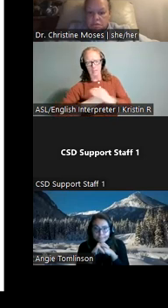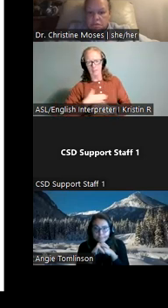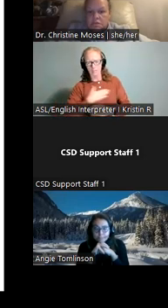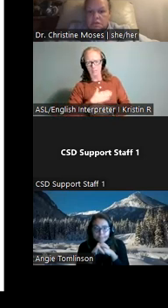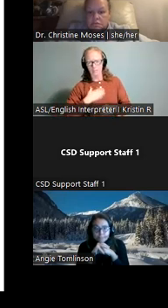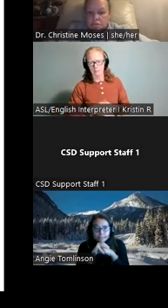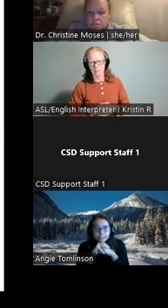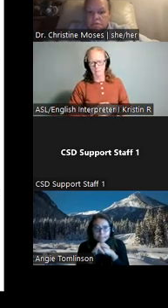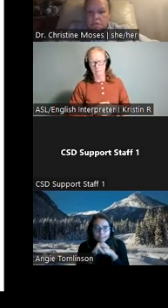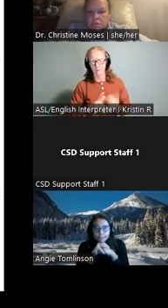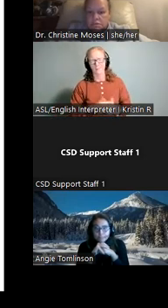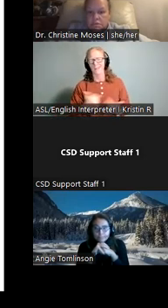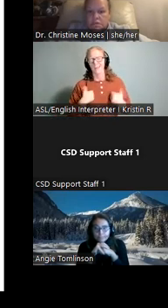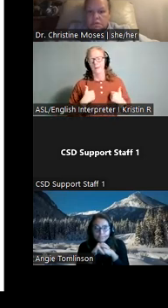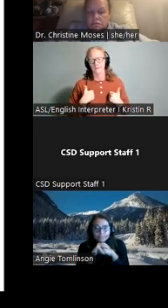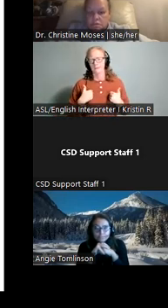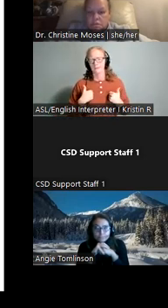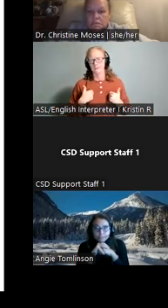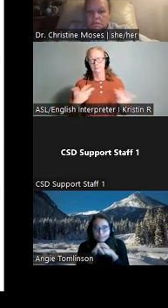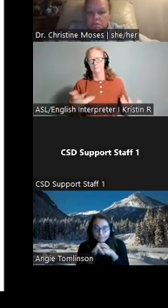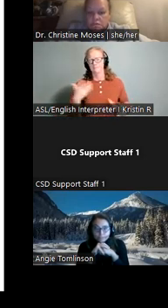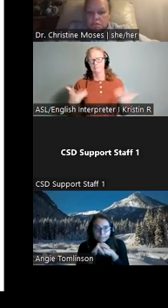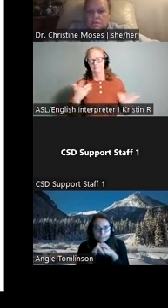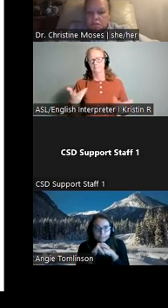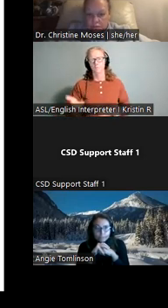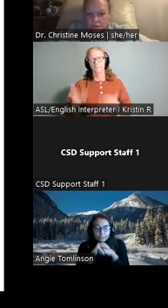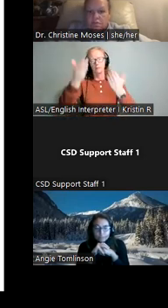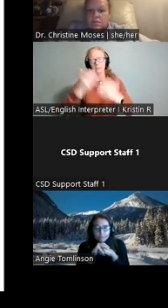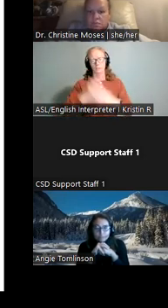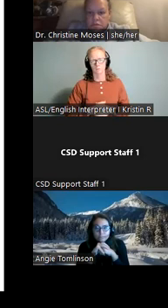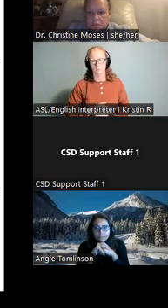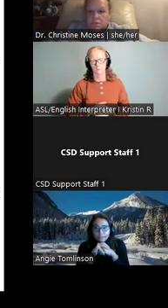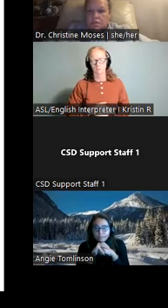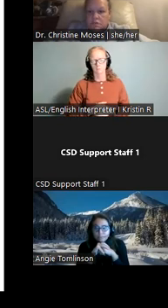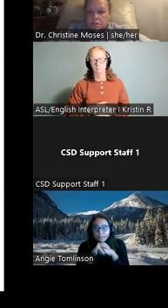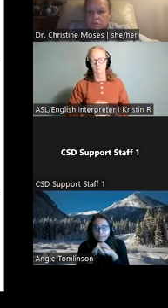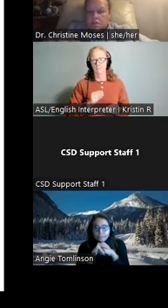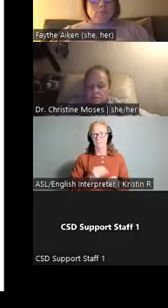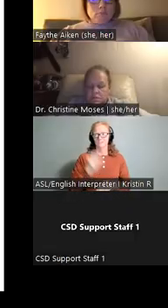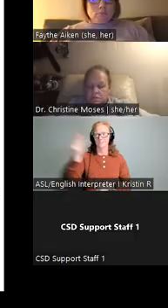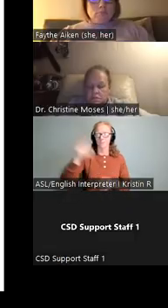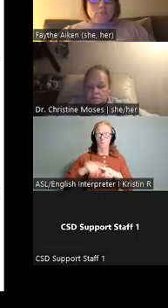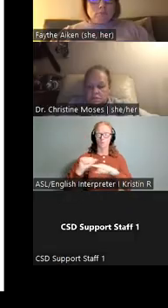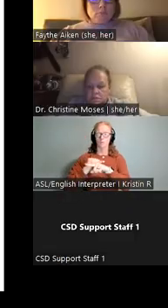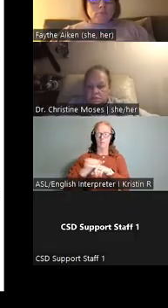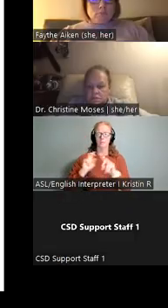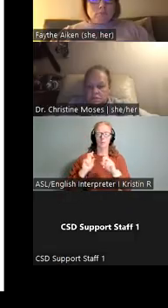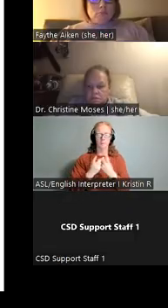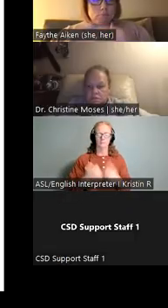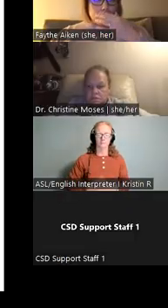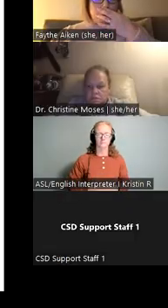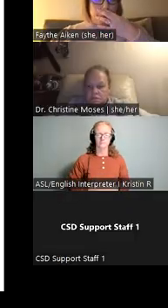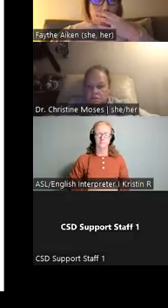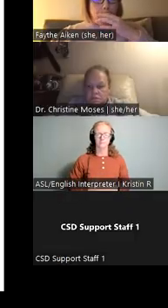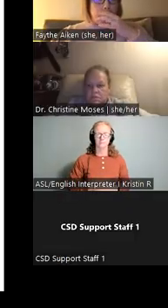have those recommendations submitted to the training department